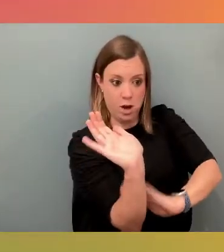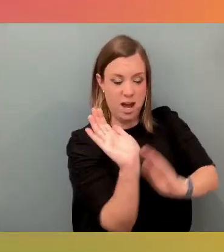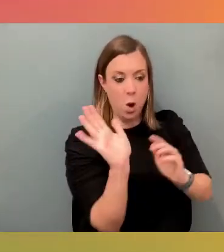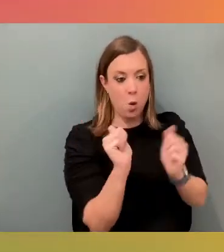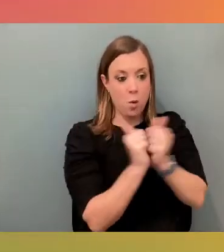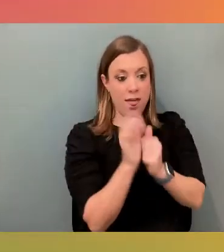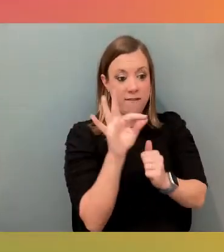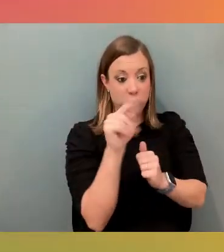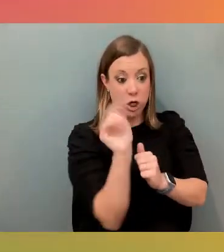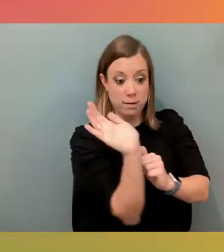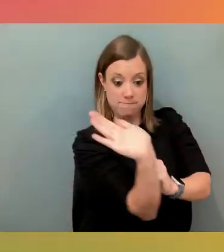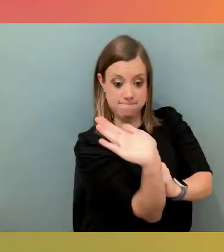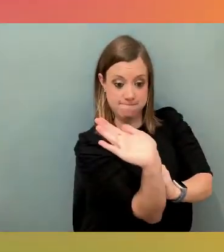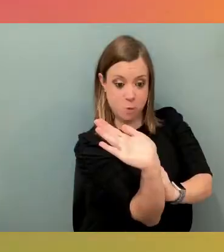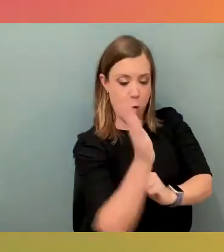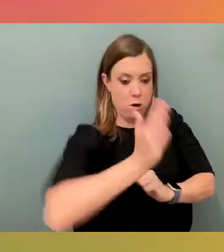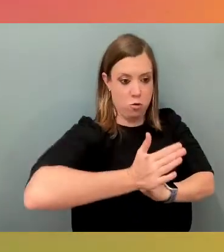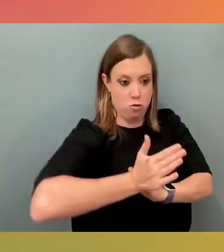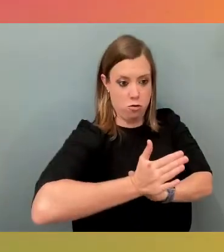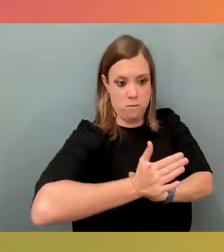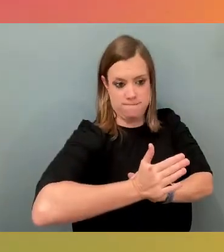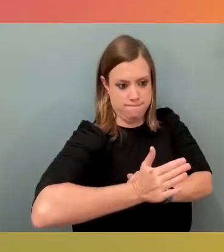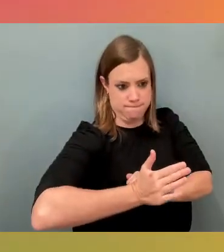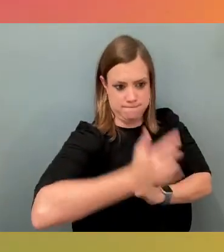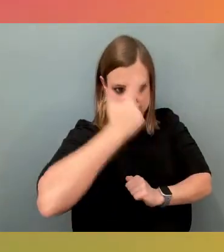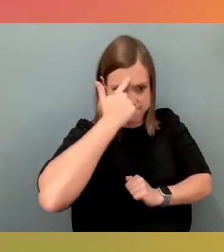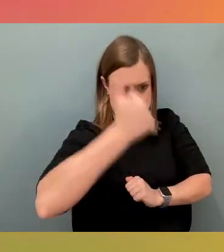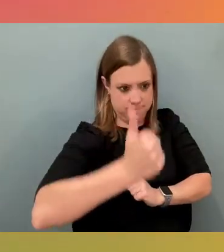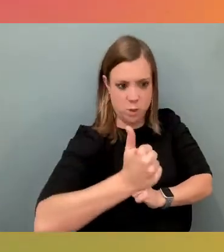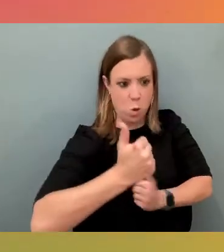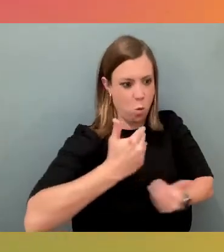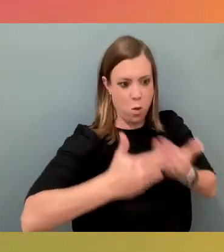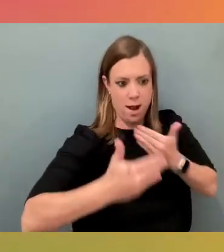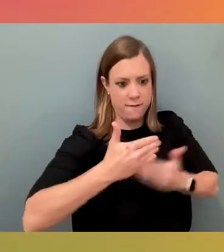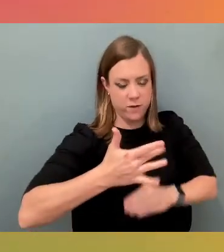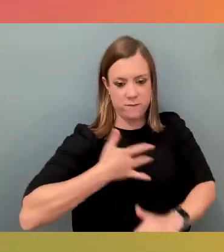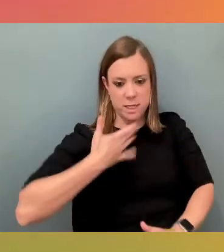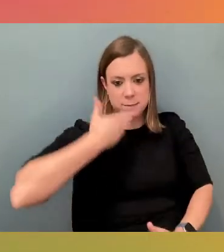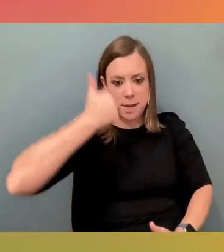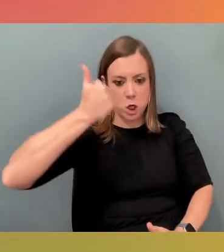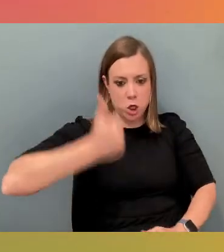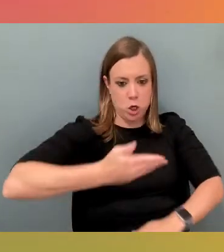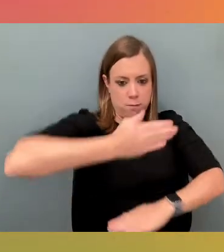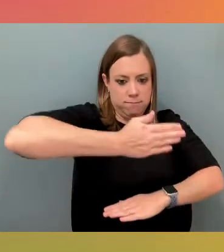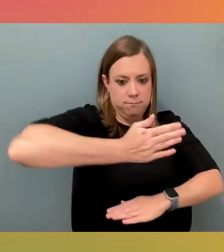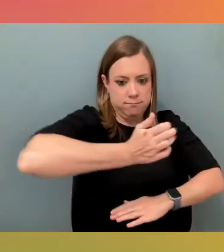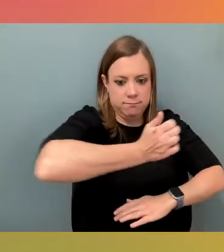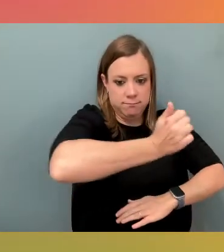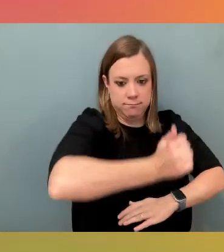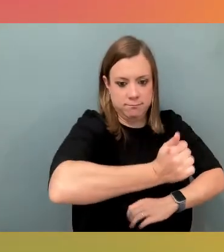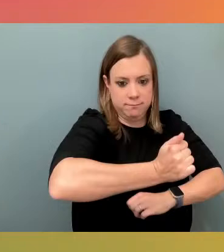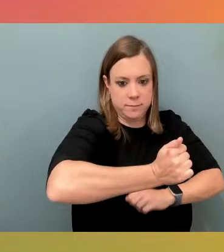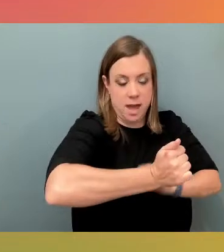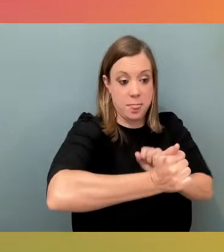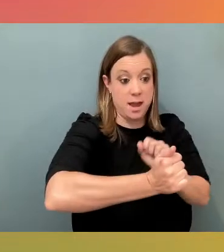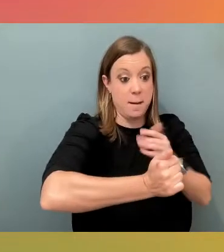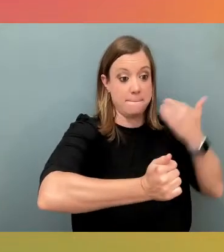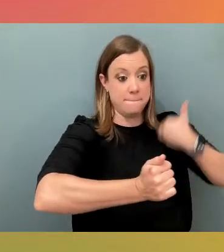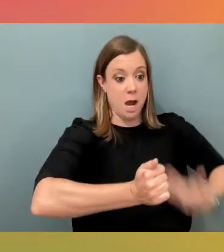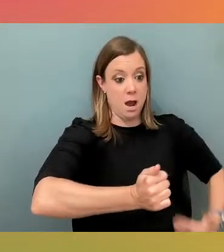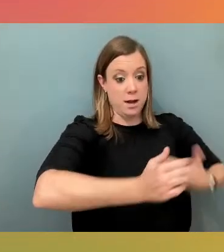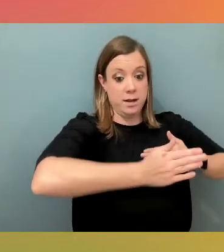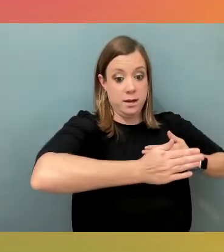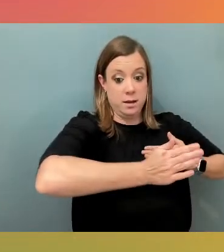hips. Inhale, shoulders down, heart opens. And exhale, walk the hands